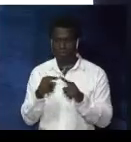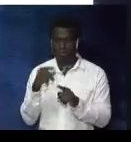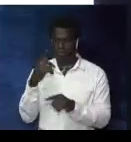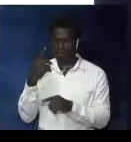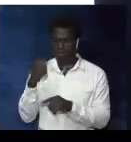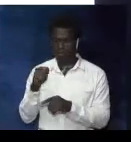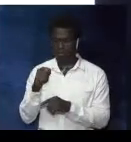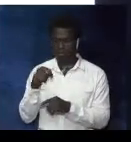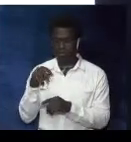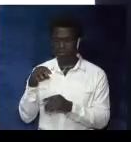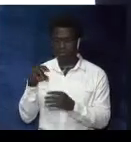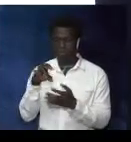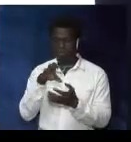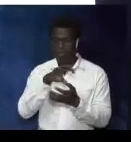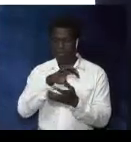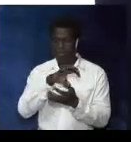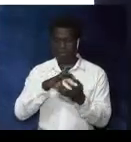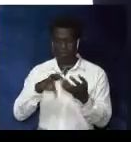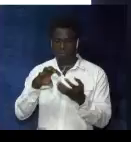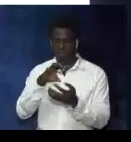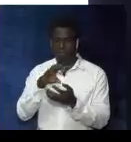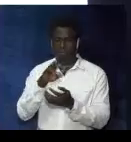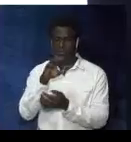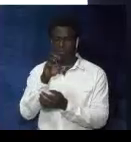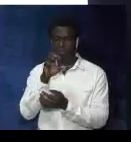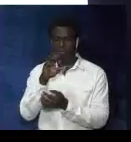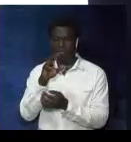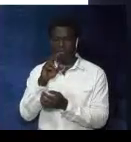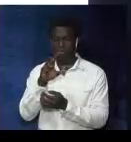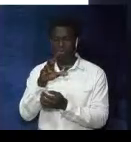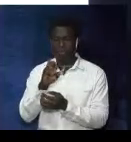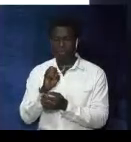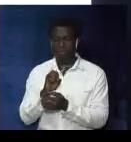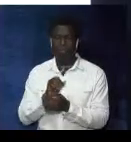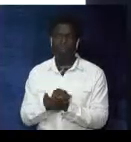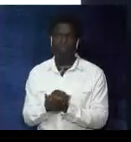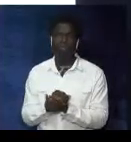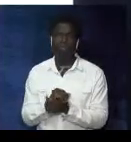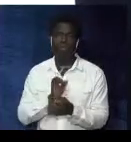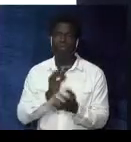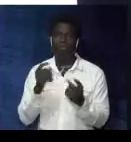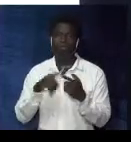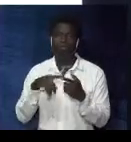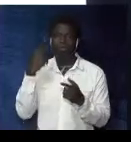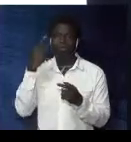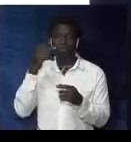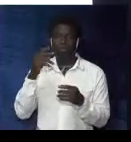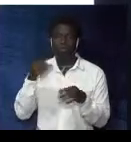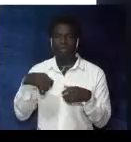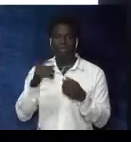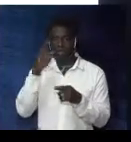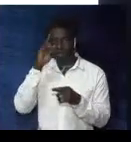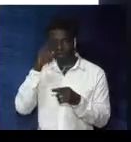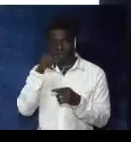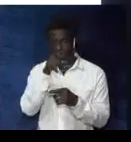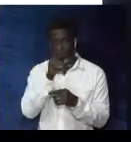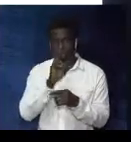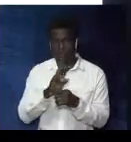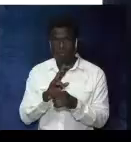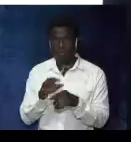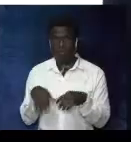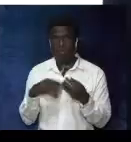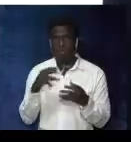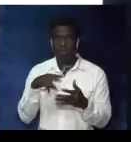the circle. To square the circle. I want to see how intelligent you are.